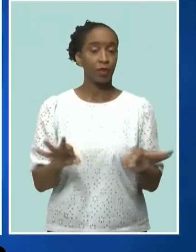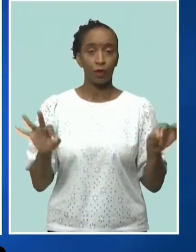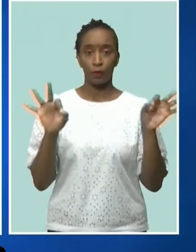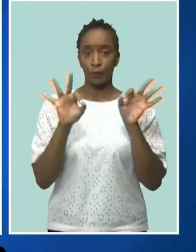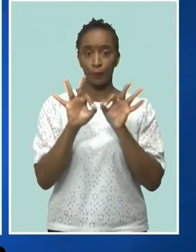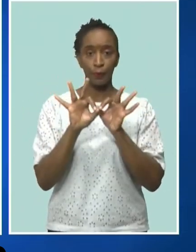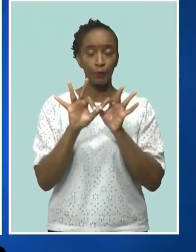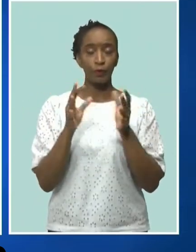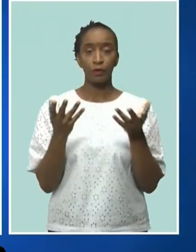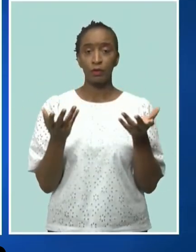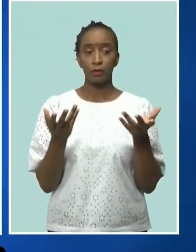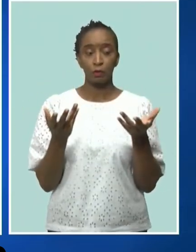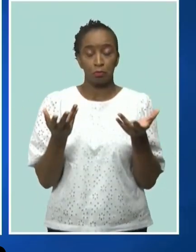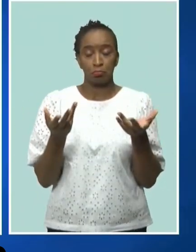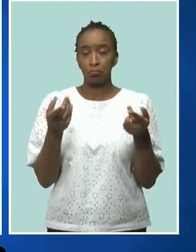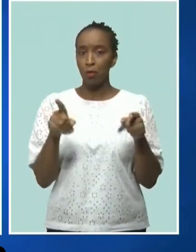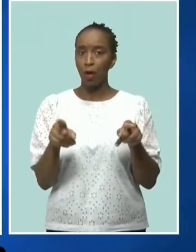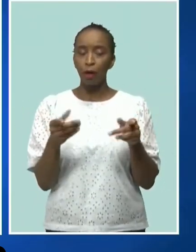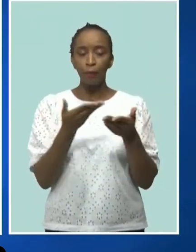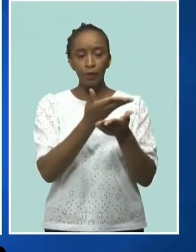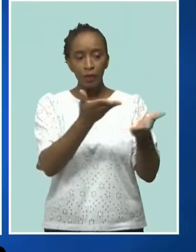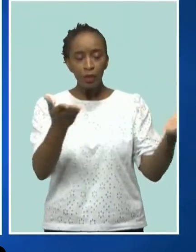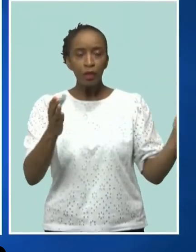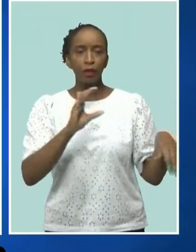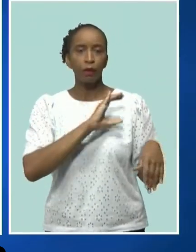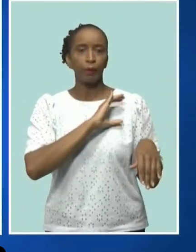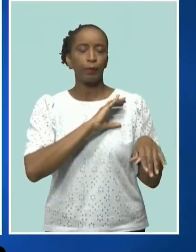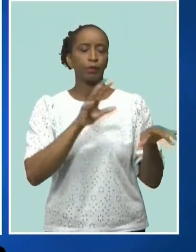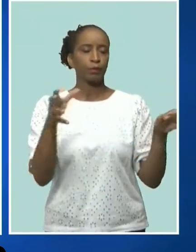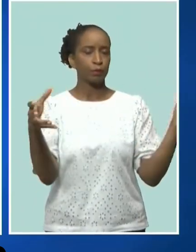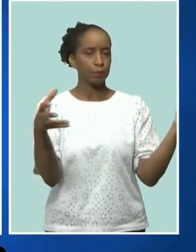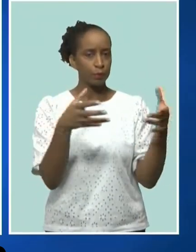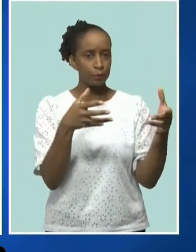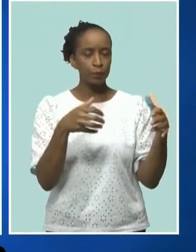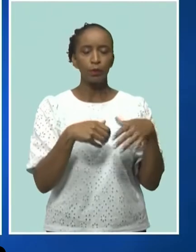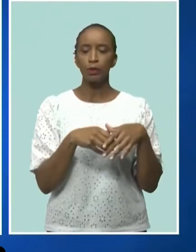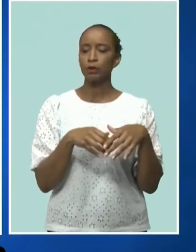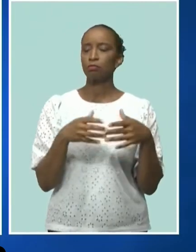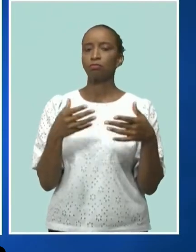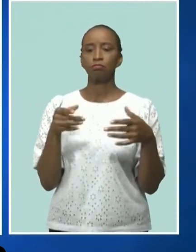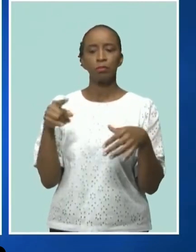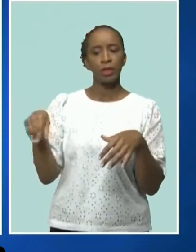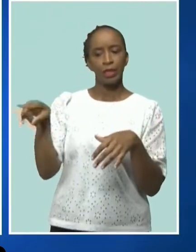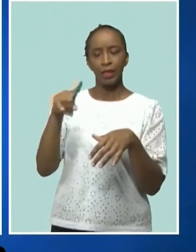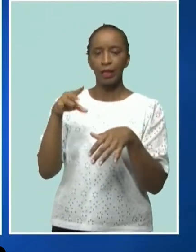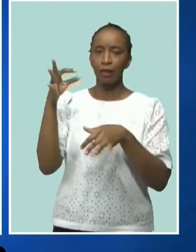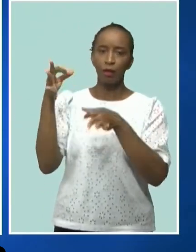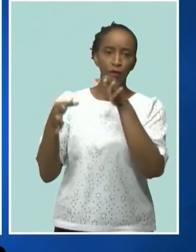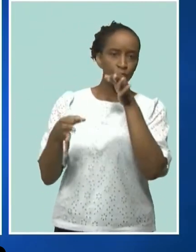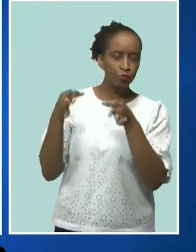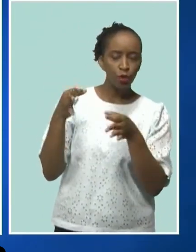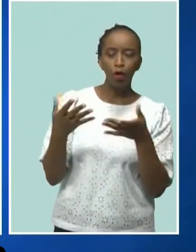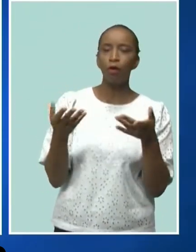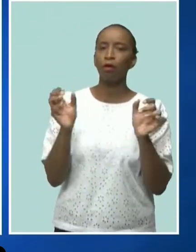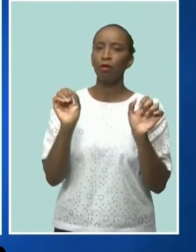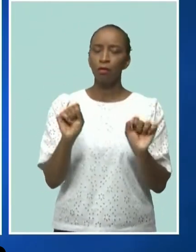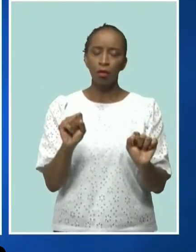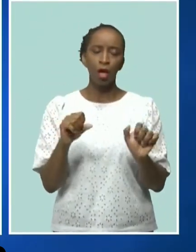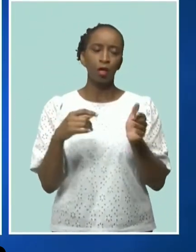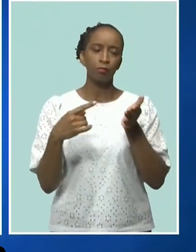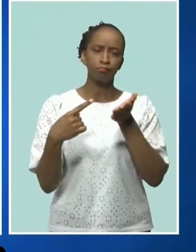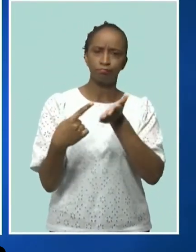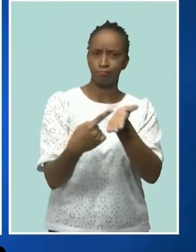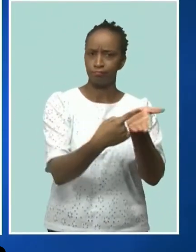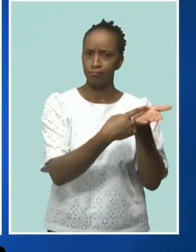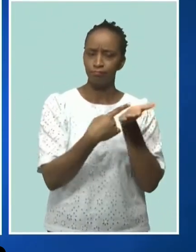get your officers together so that Mr. Seal and his team, Sir David Simmons, whoever it is, can sit down and go through with your officers what